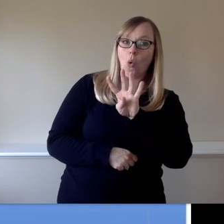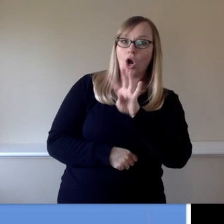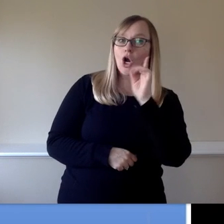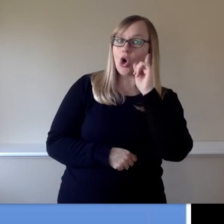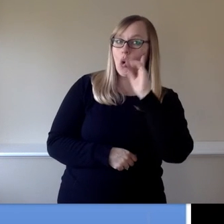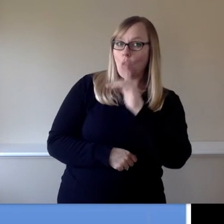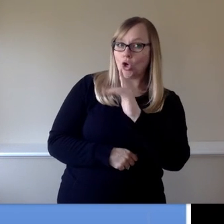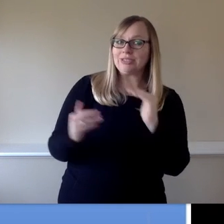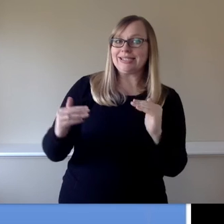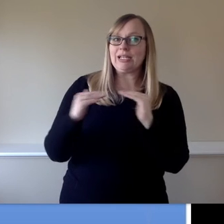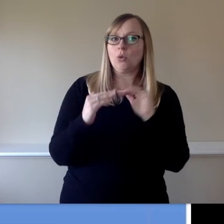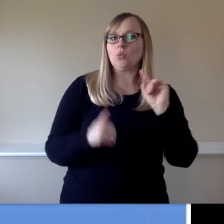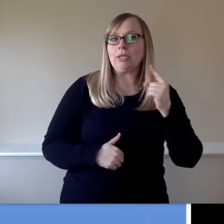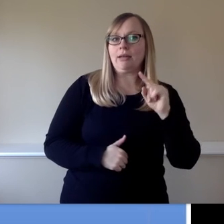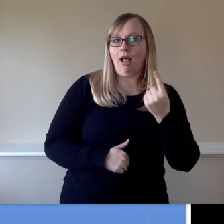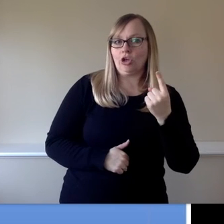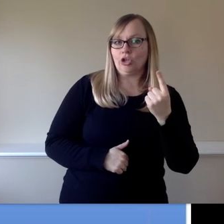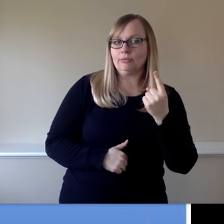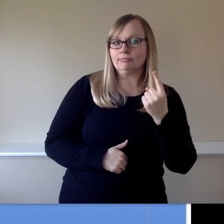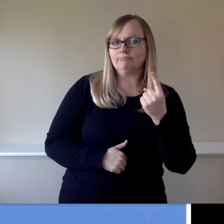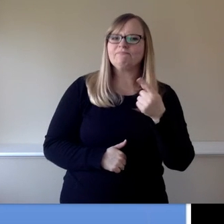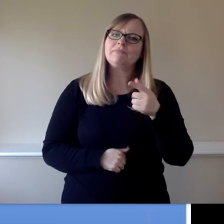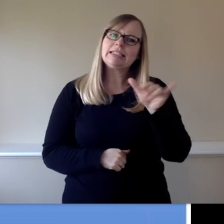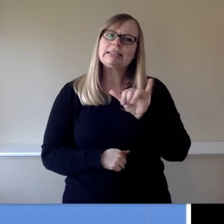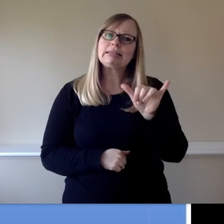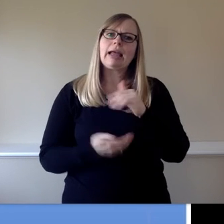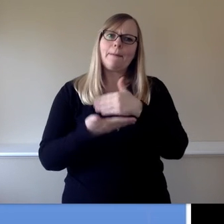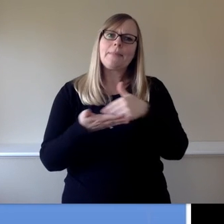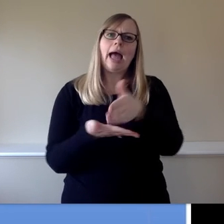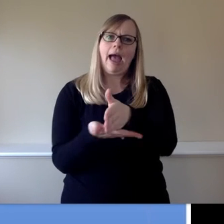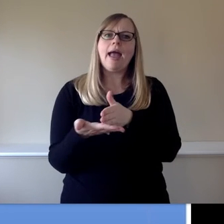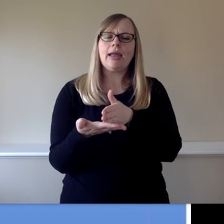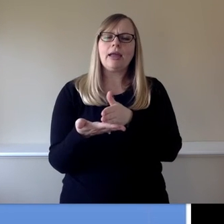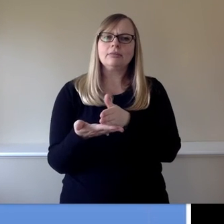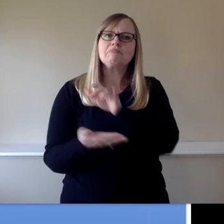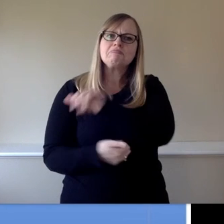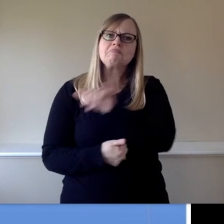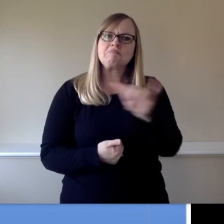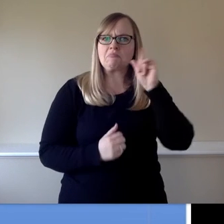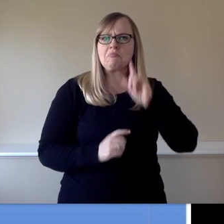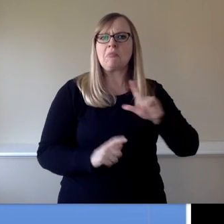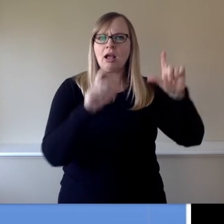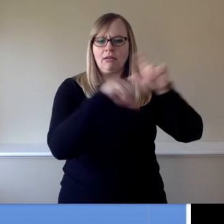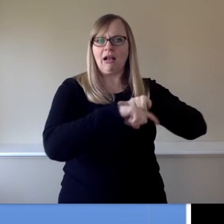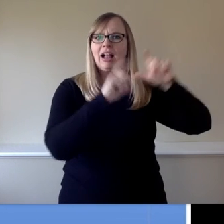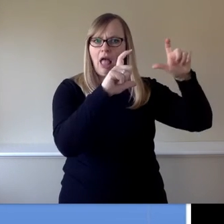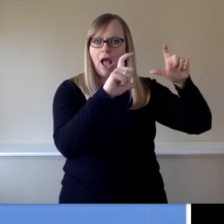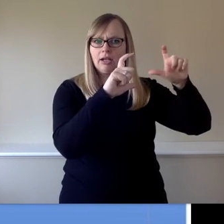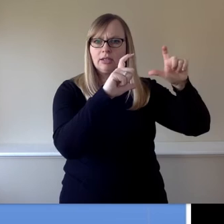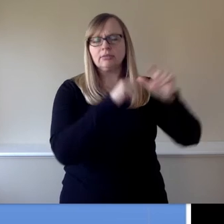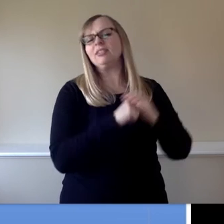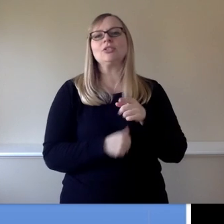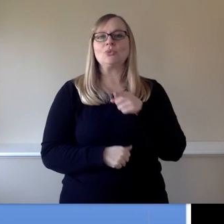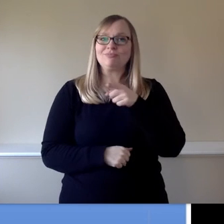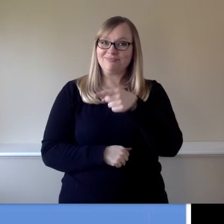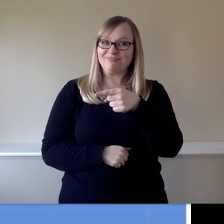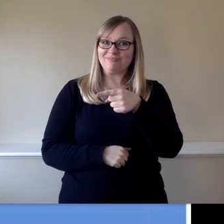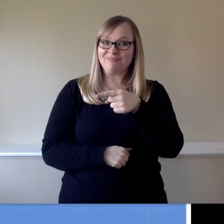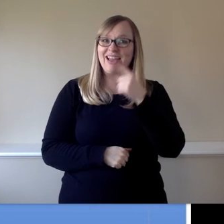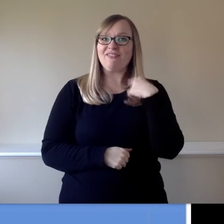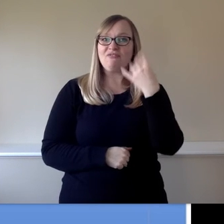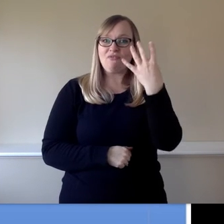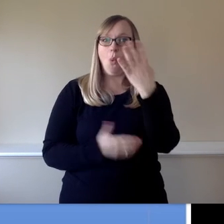like a pizza or a pie, and a clock can be looked at the same way. So this one here has been divided into 4